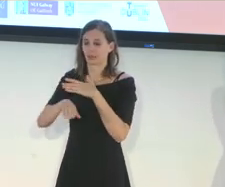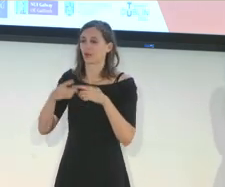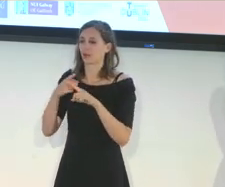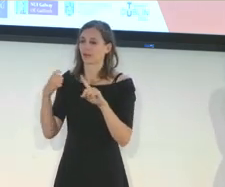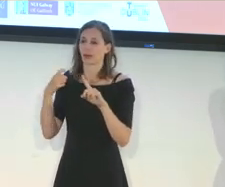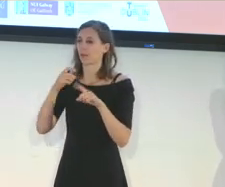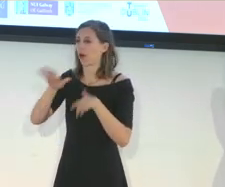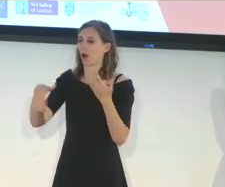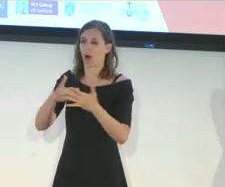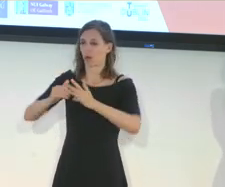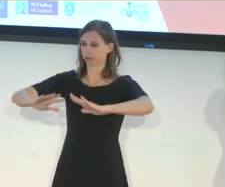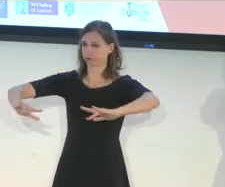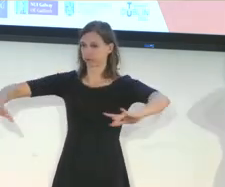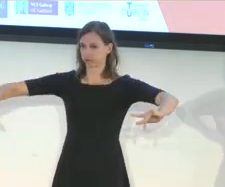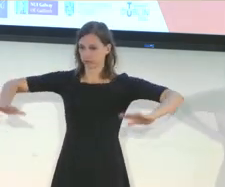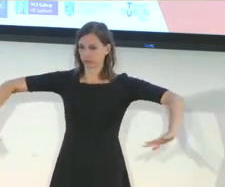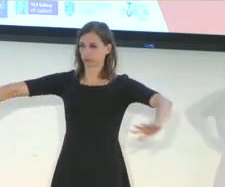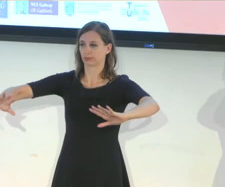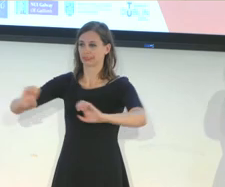of the society.